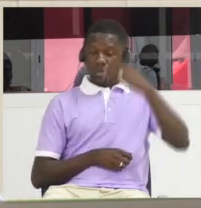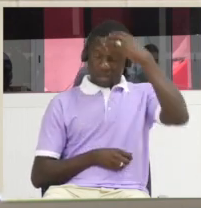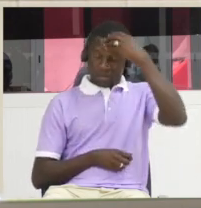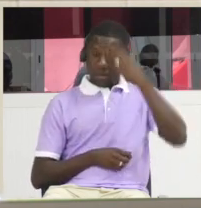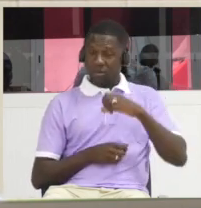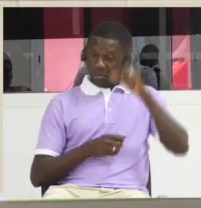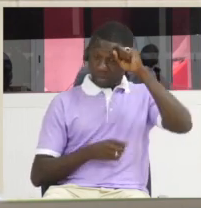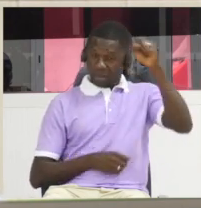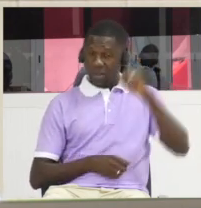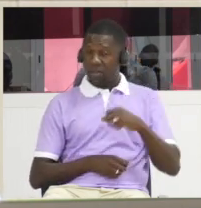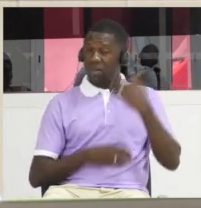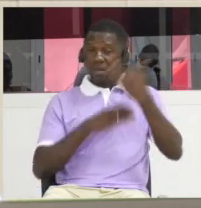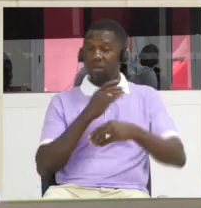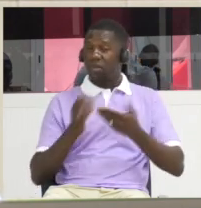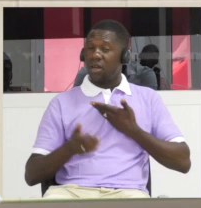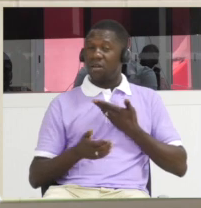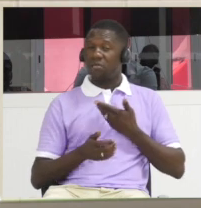single meeting.